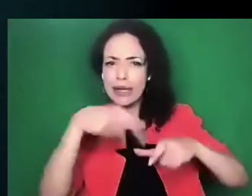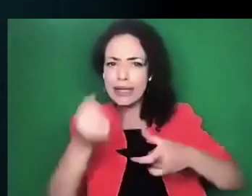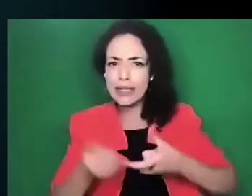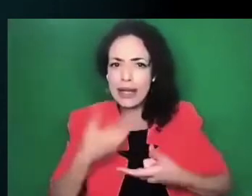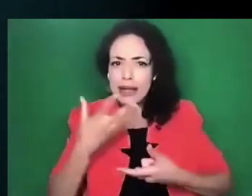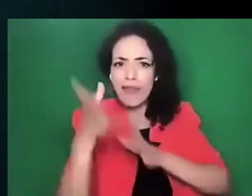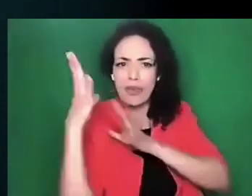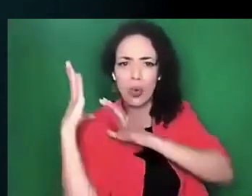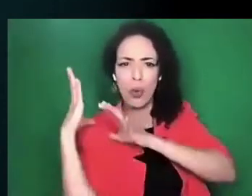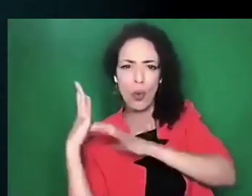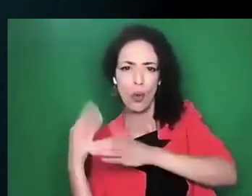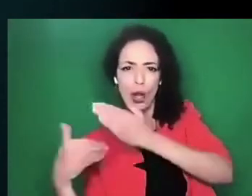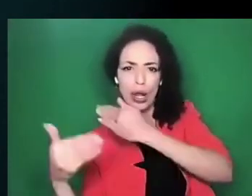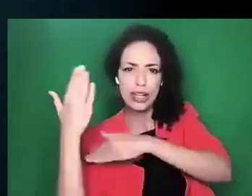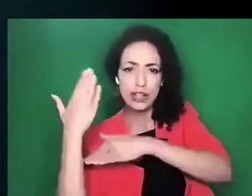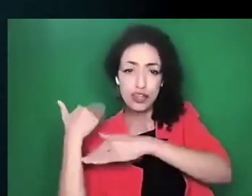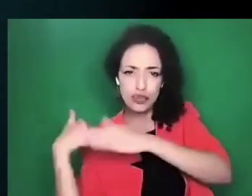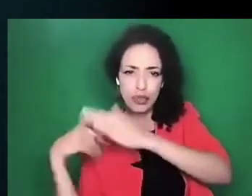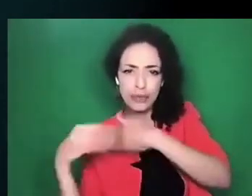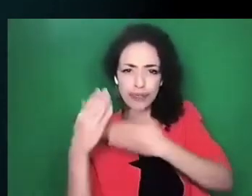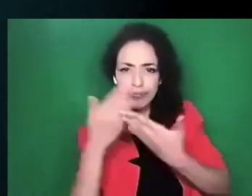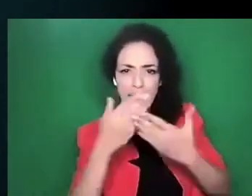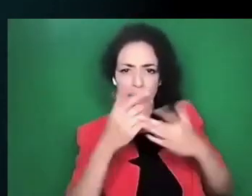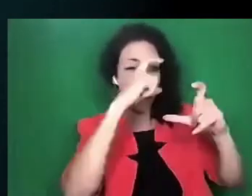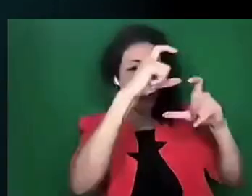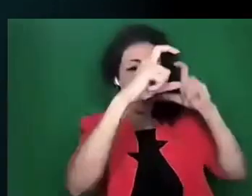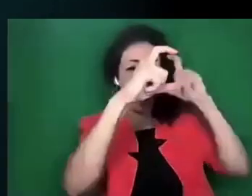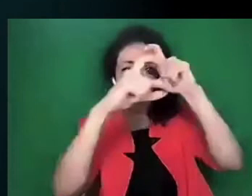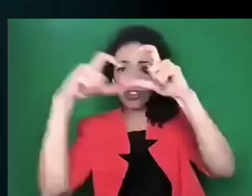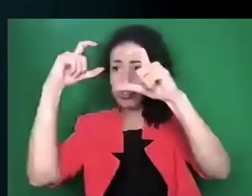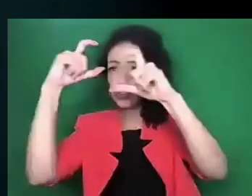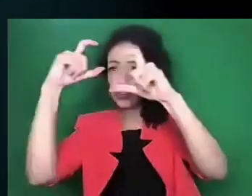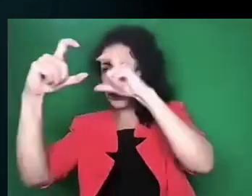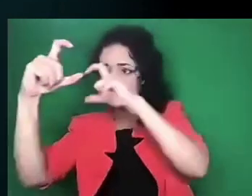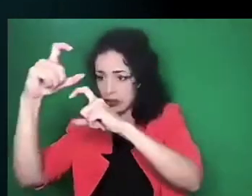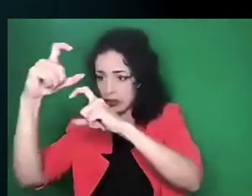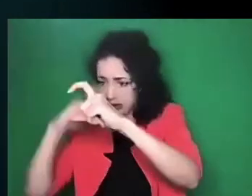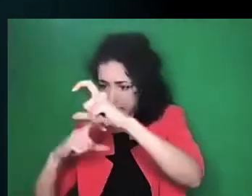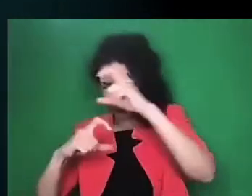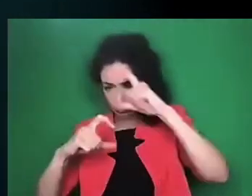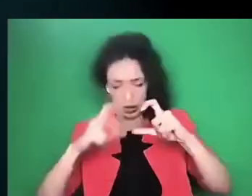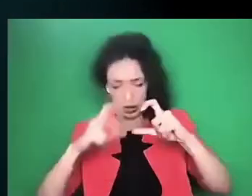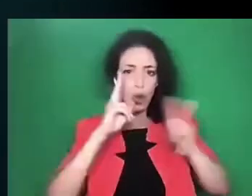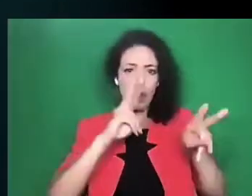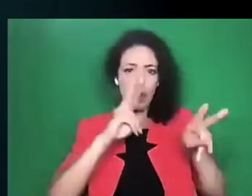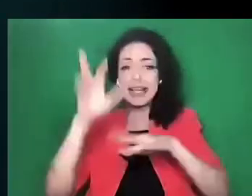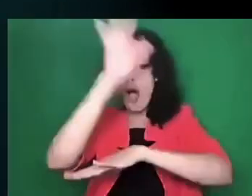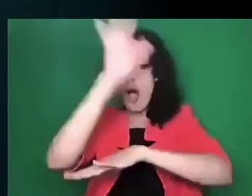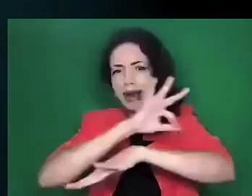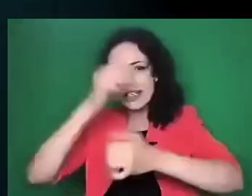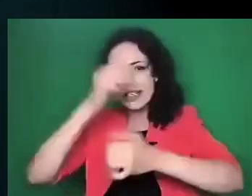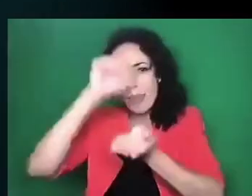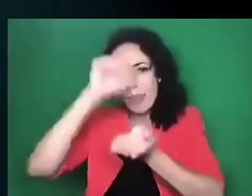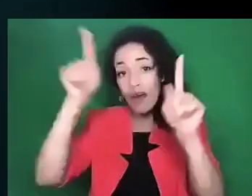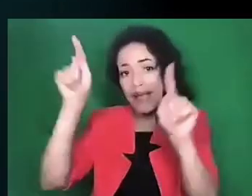the aspect of the erasure of the architectural memory of India's Punjab in relation to its